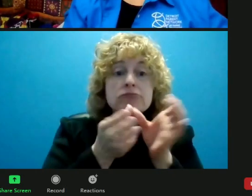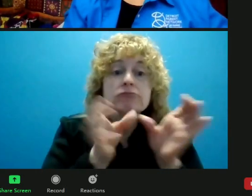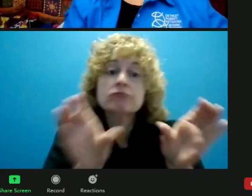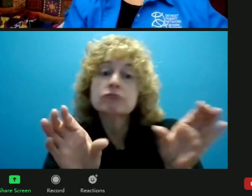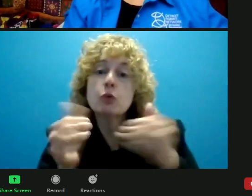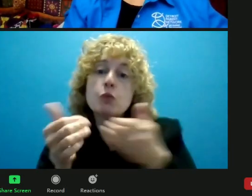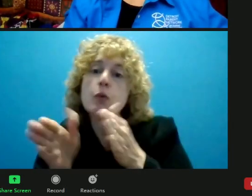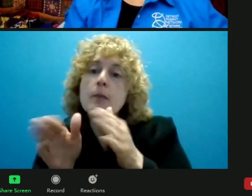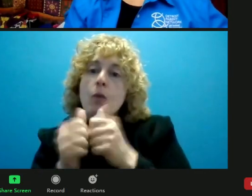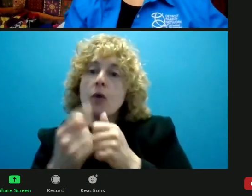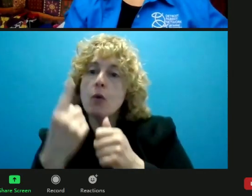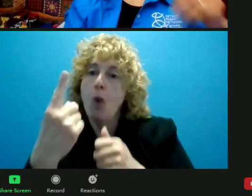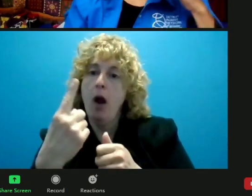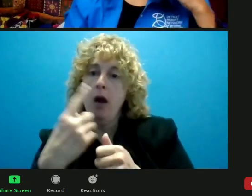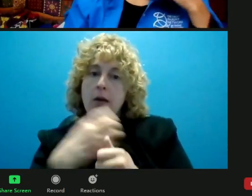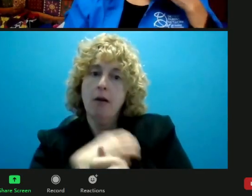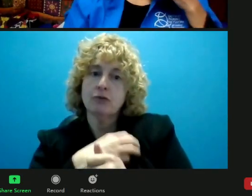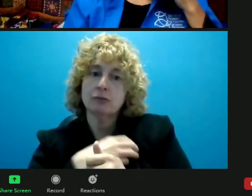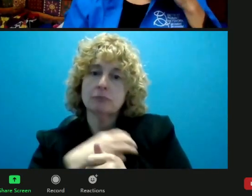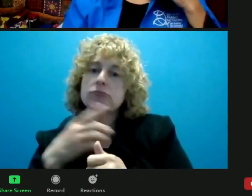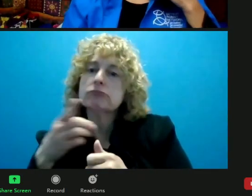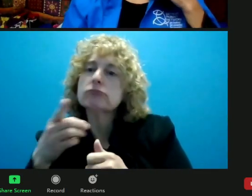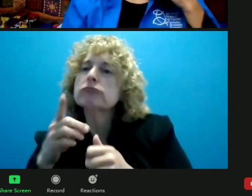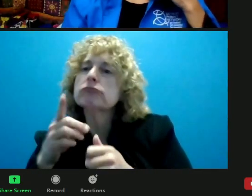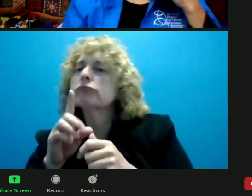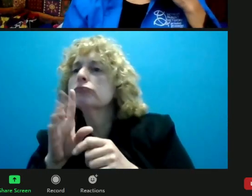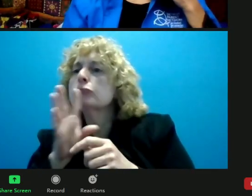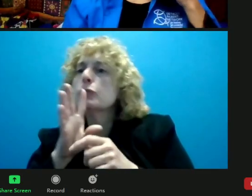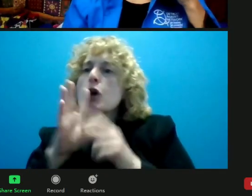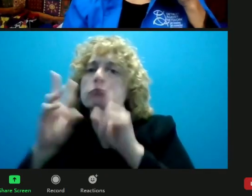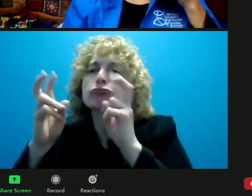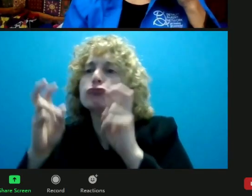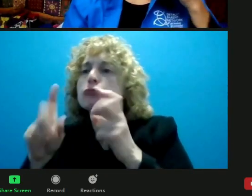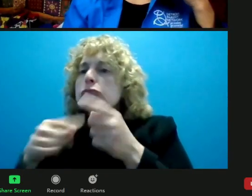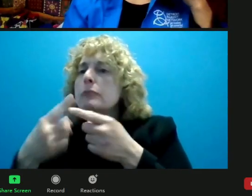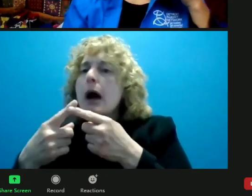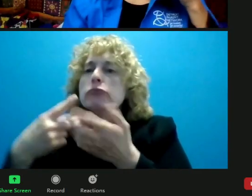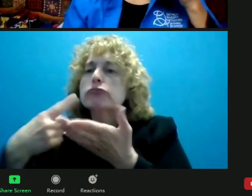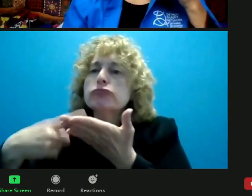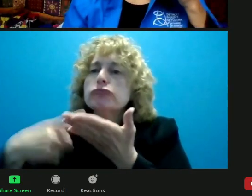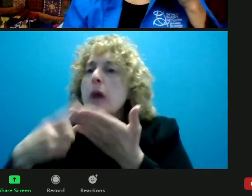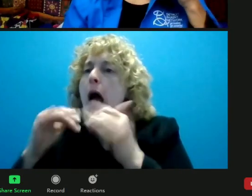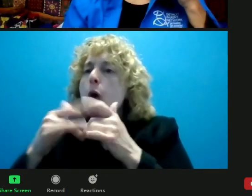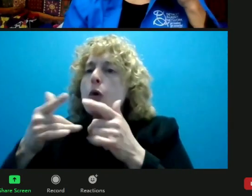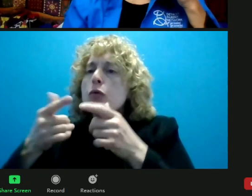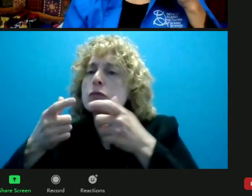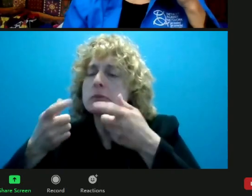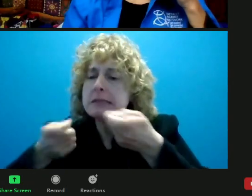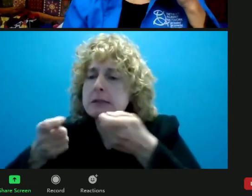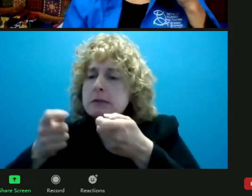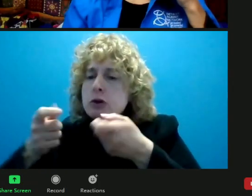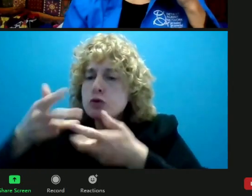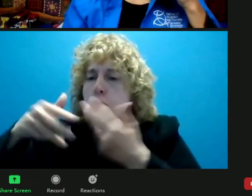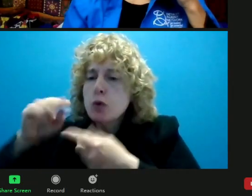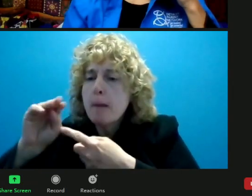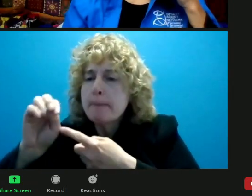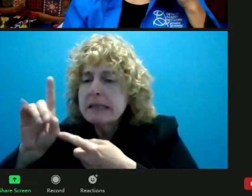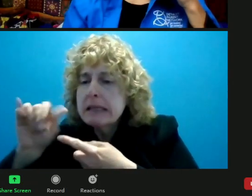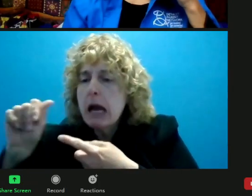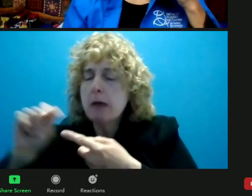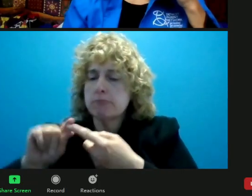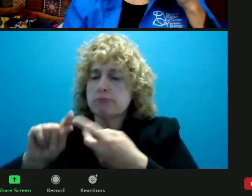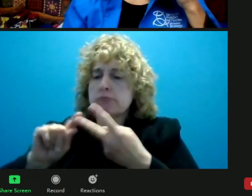up there. Like, how do you deal with social media? Um, what are your rights? Um, you know, what does it mean to be able to, um, speak, uh,